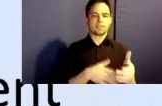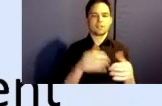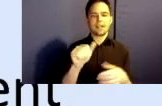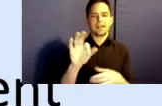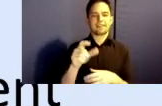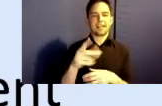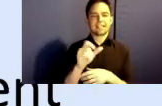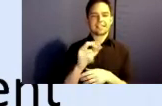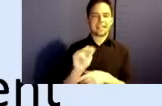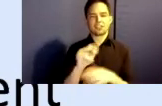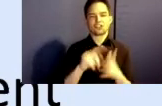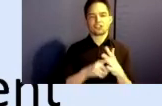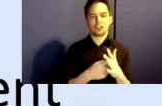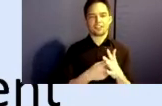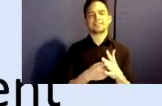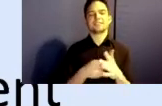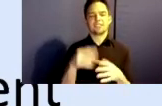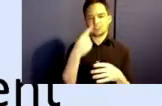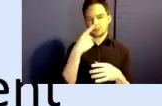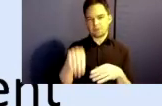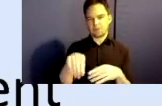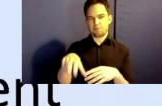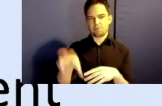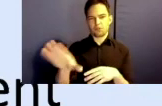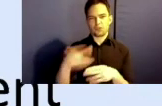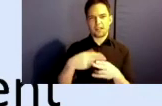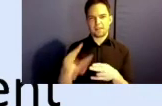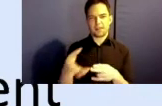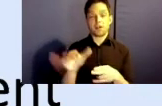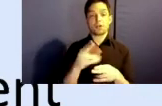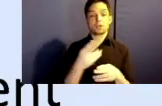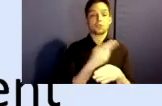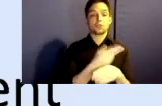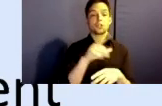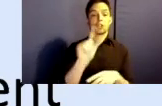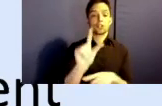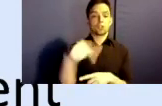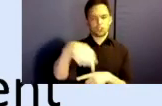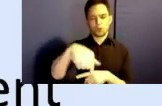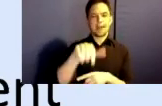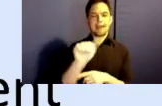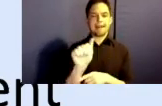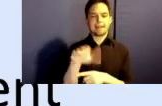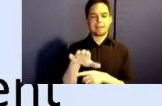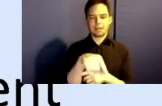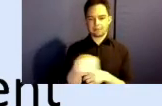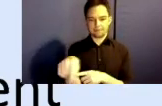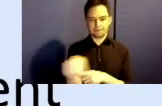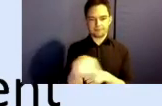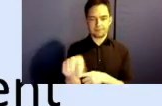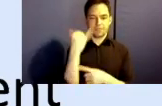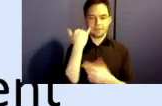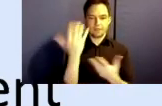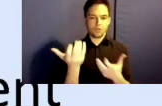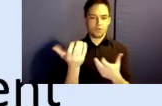us off by putting your name there. Please also use the question and answer function at the bottom of your screen if you'd like to